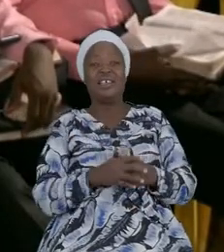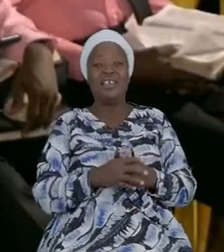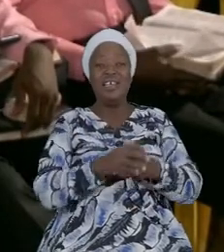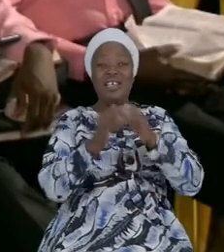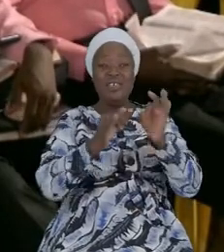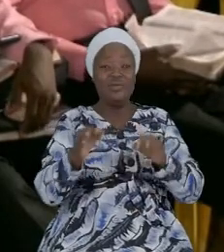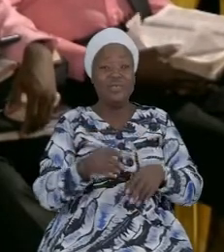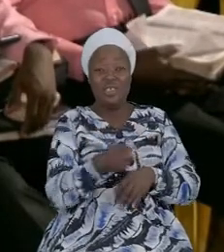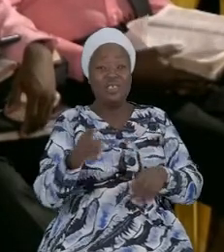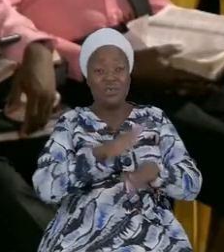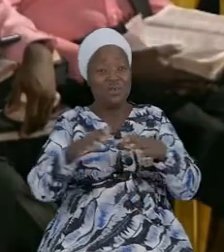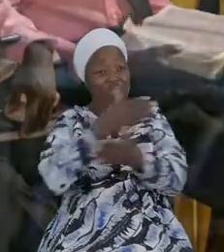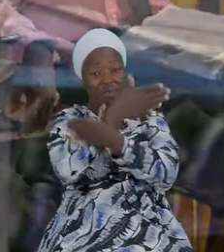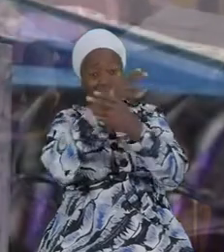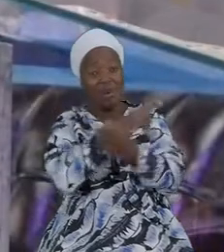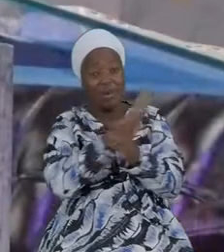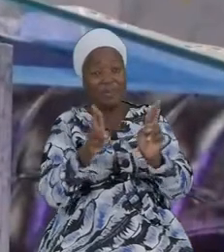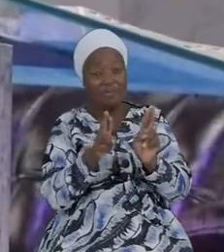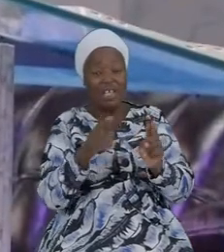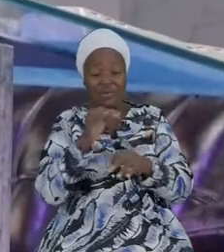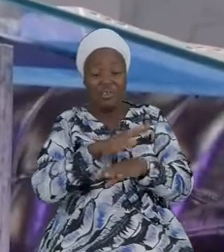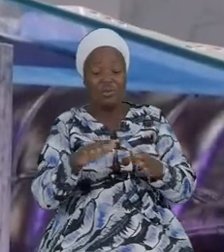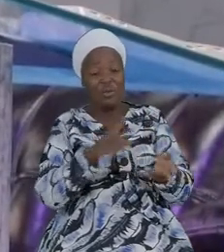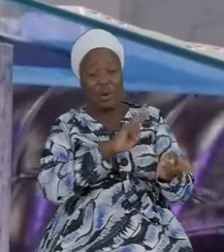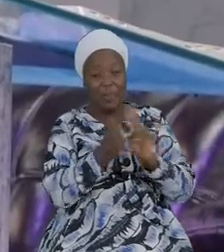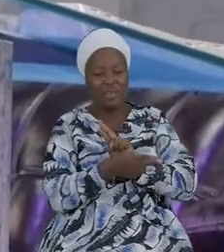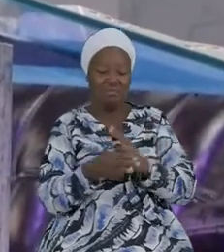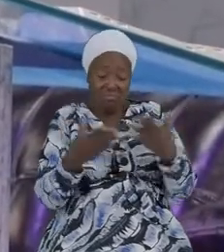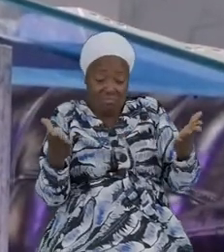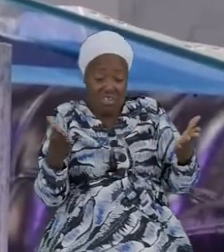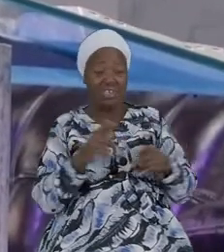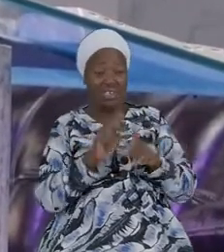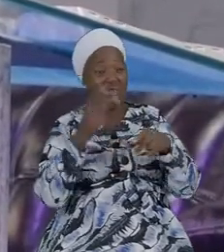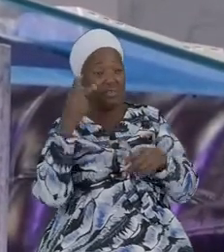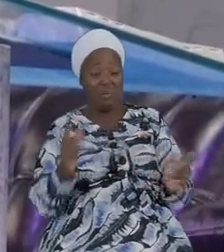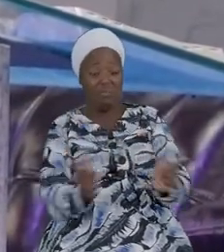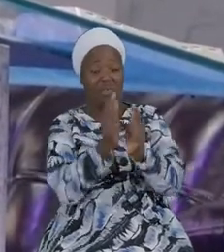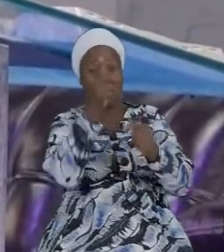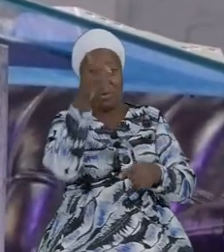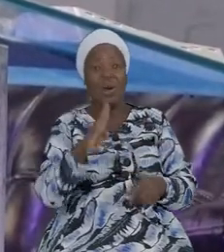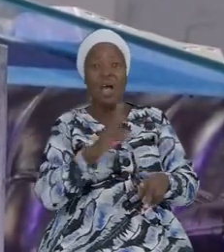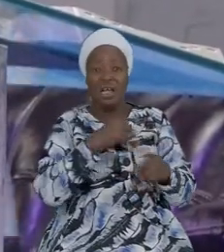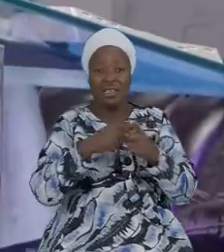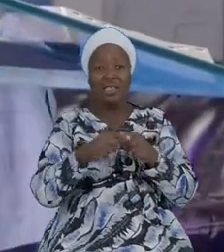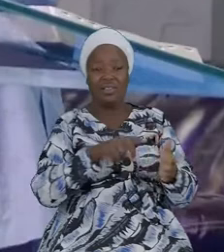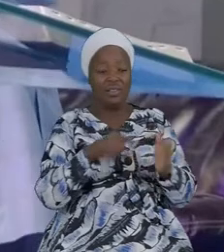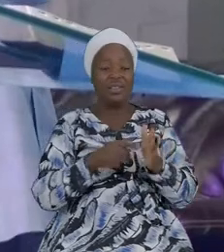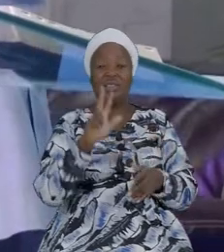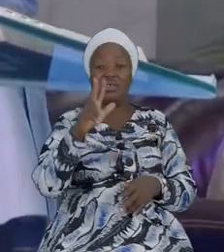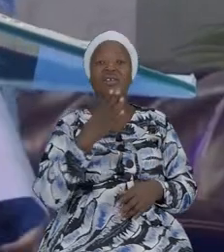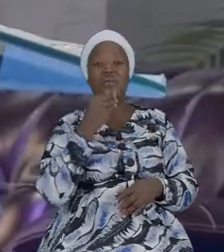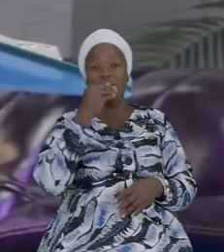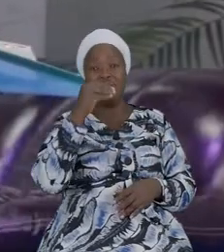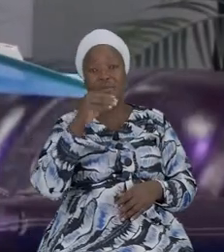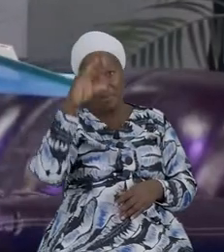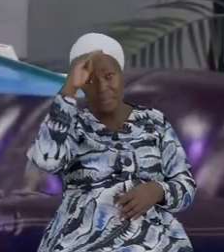don't repent, well, let them face God. And then Shadrach, Meshach, and Abednego, when he threw them in